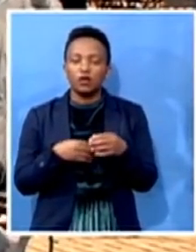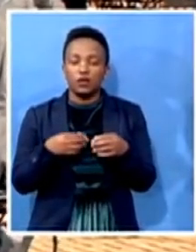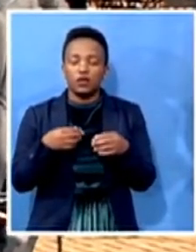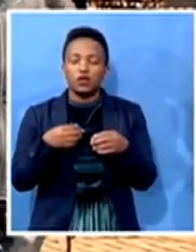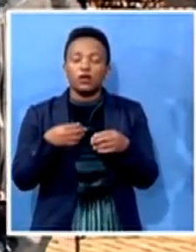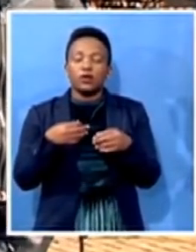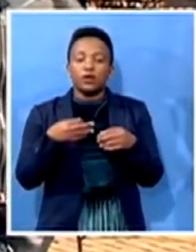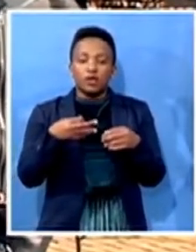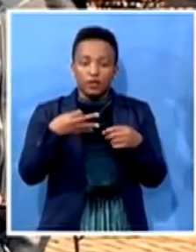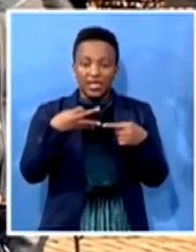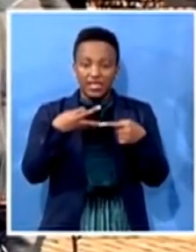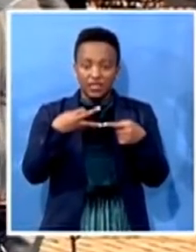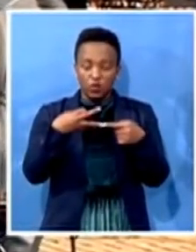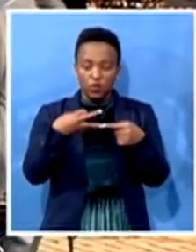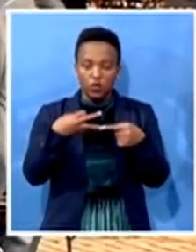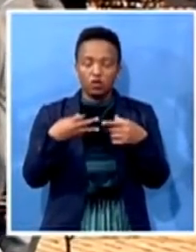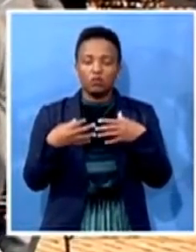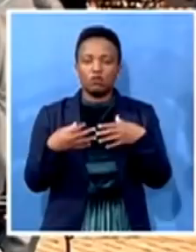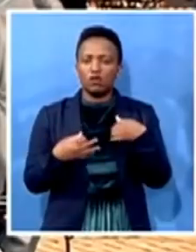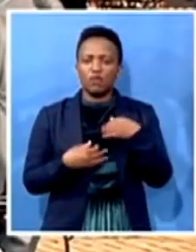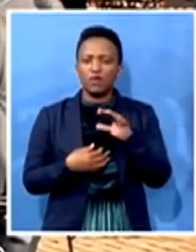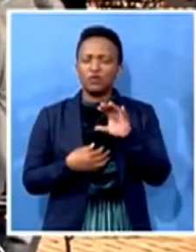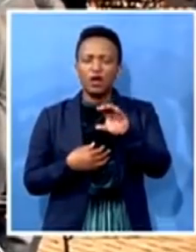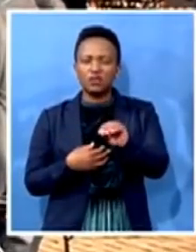is employed at these facilities? Is it